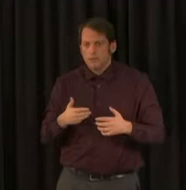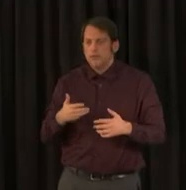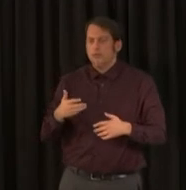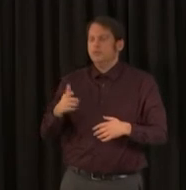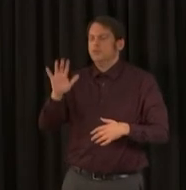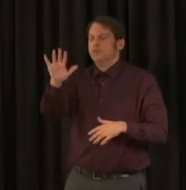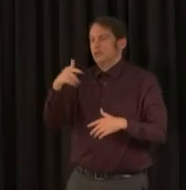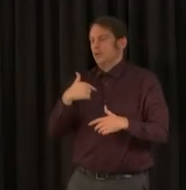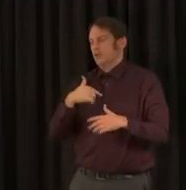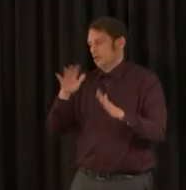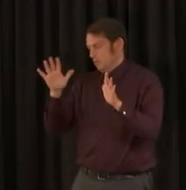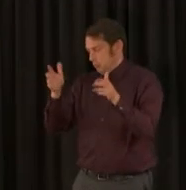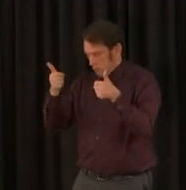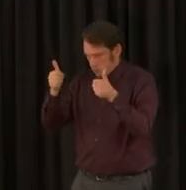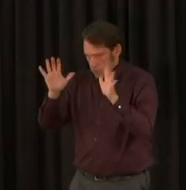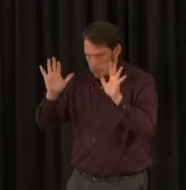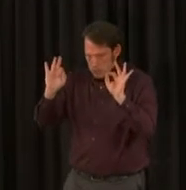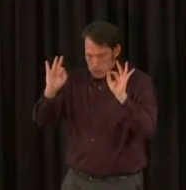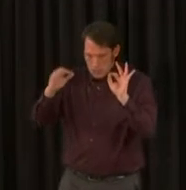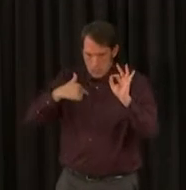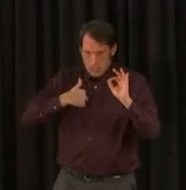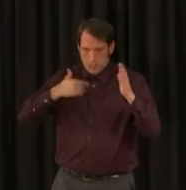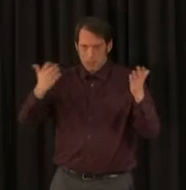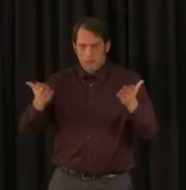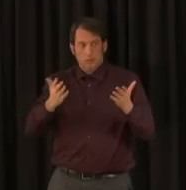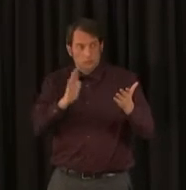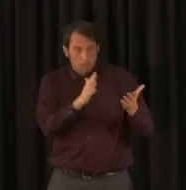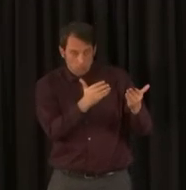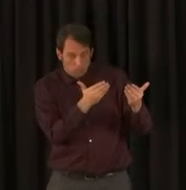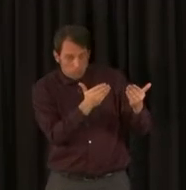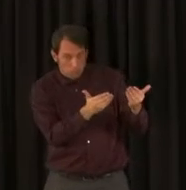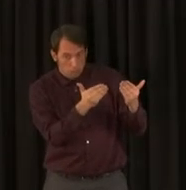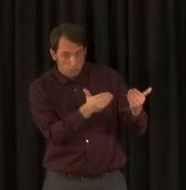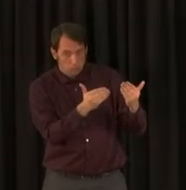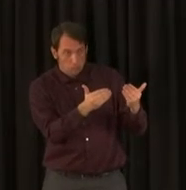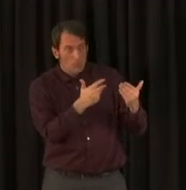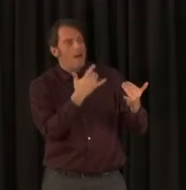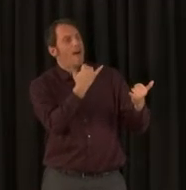Okay. Oh, there you are. Okay, great. We can see you now too.